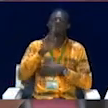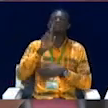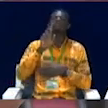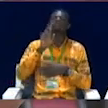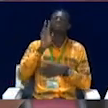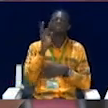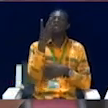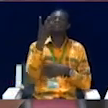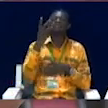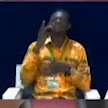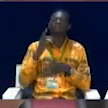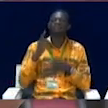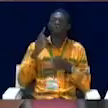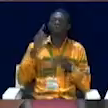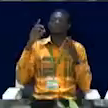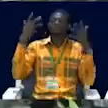2016.